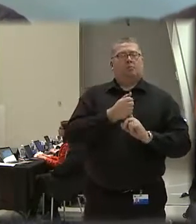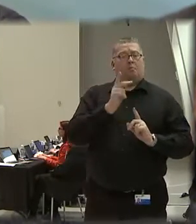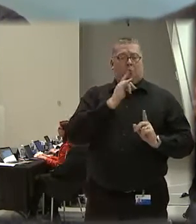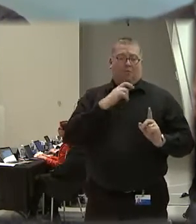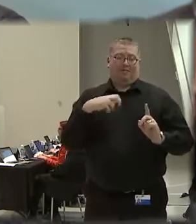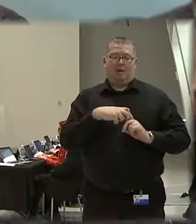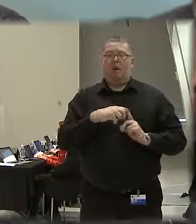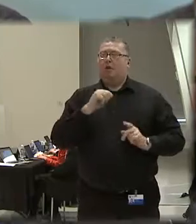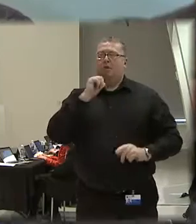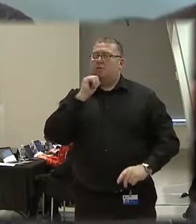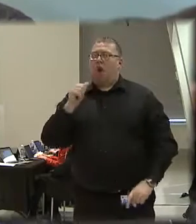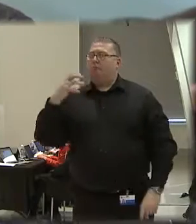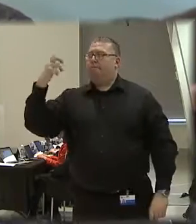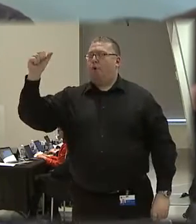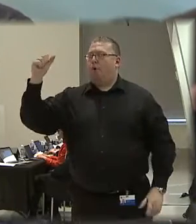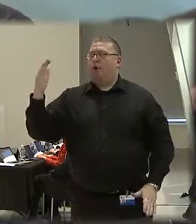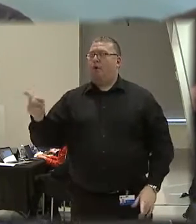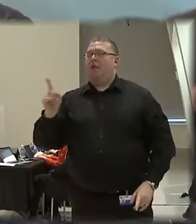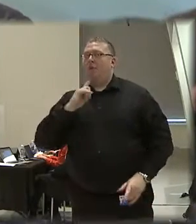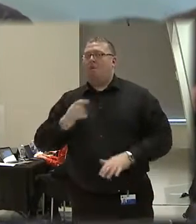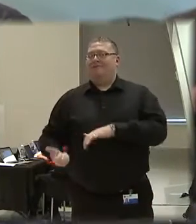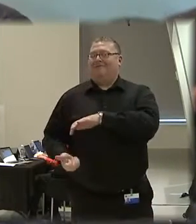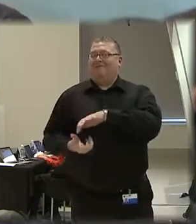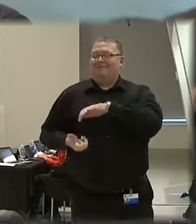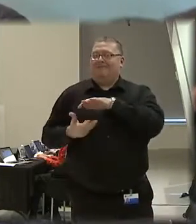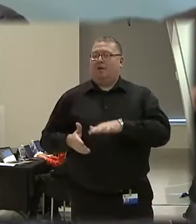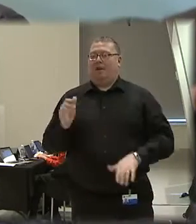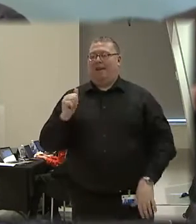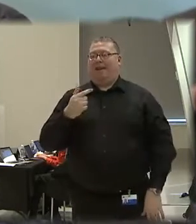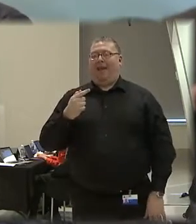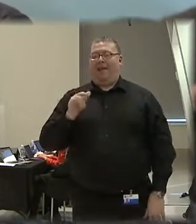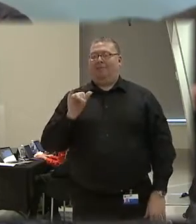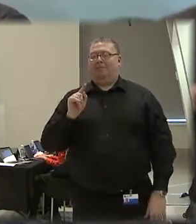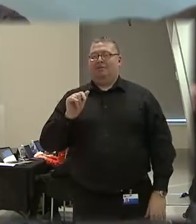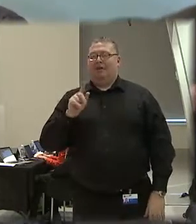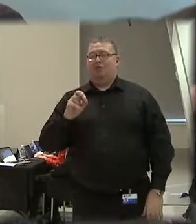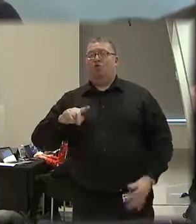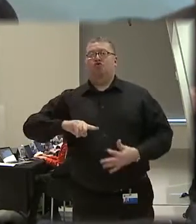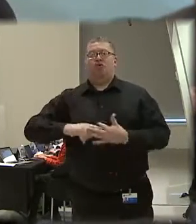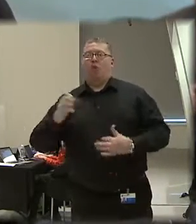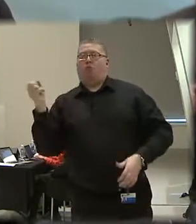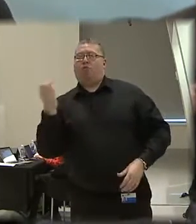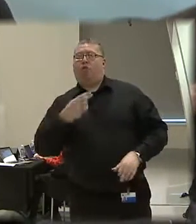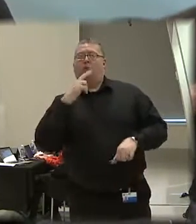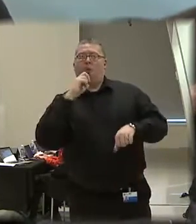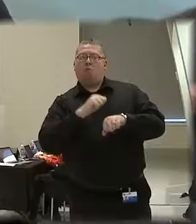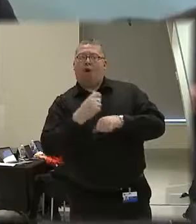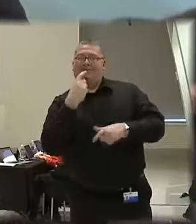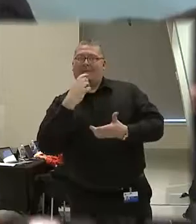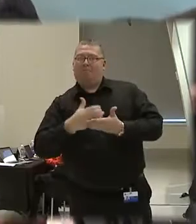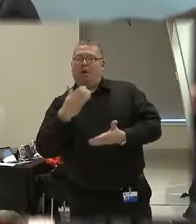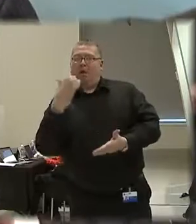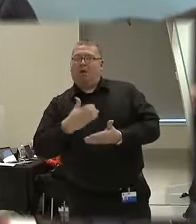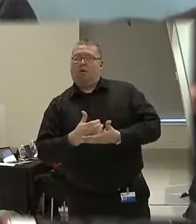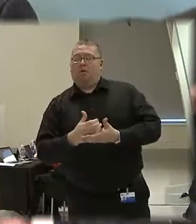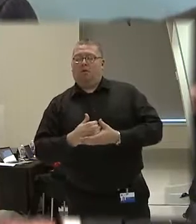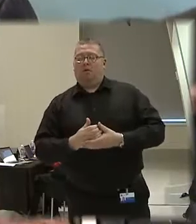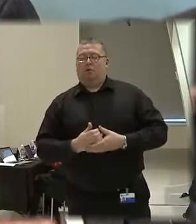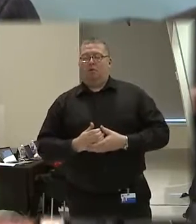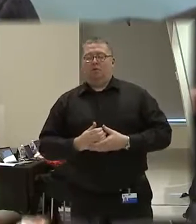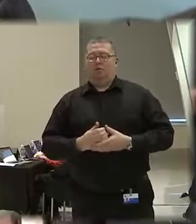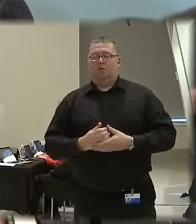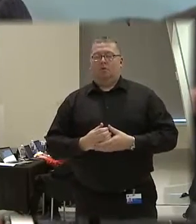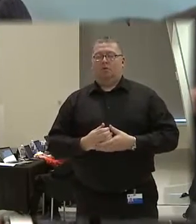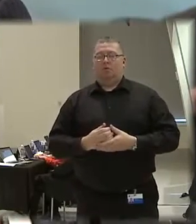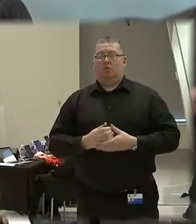were agitators. And initially, they started throwing rocks and bottles, and we went from, the line was in front of me,